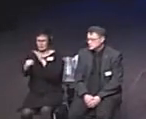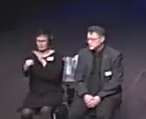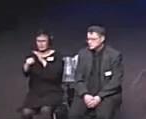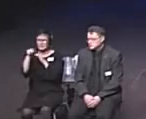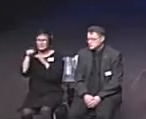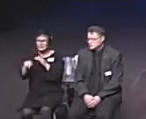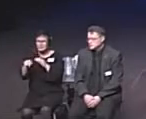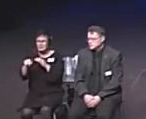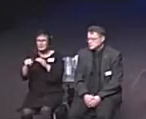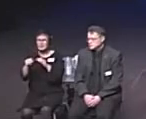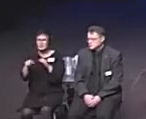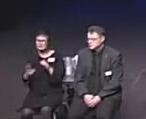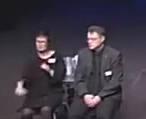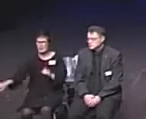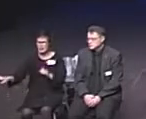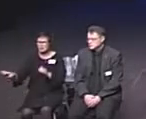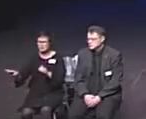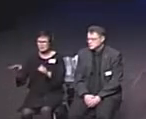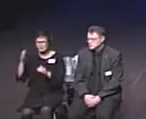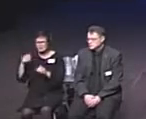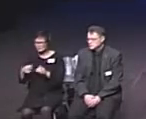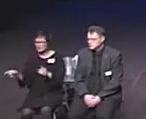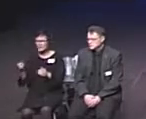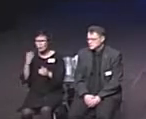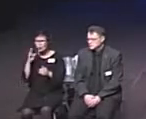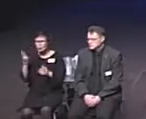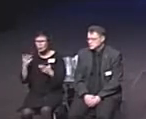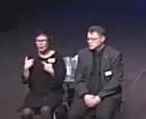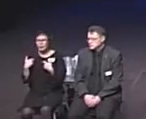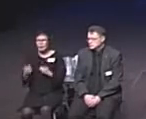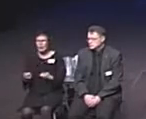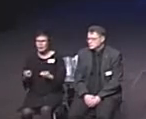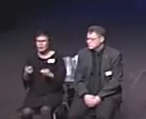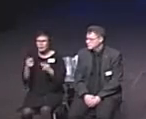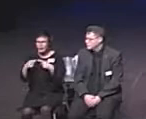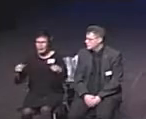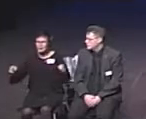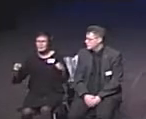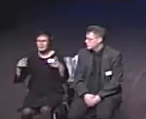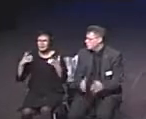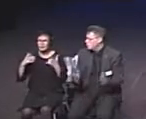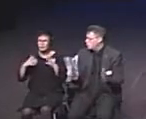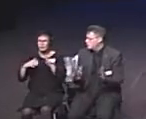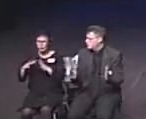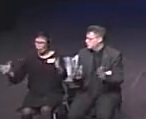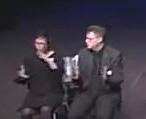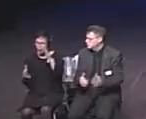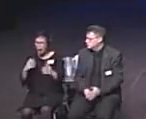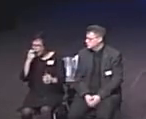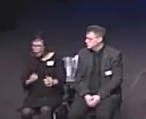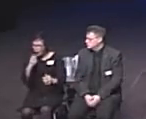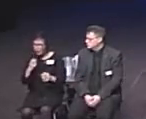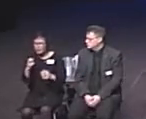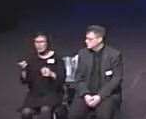information we had from smaller children that really are fascinated by scales to become small, you know, Alice